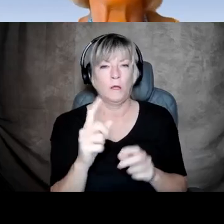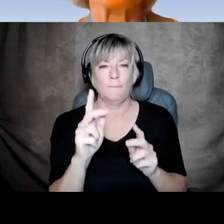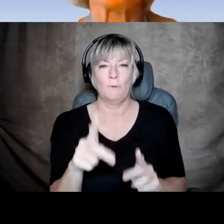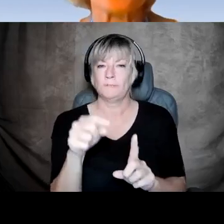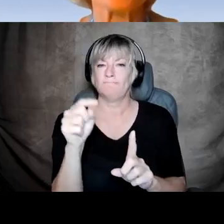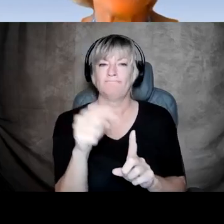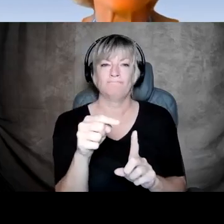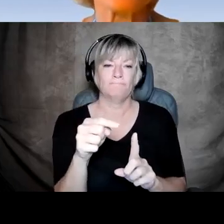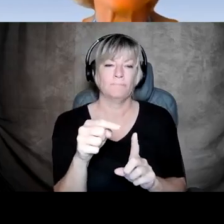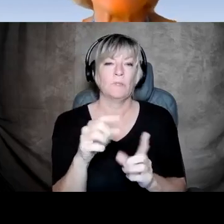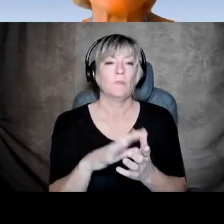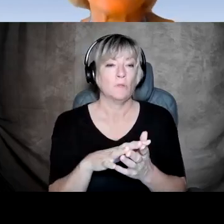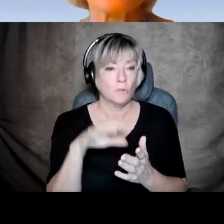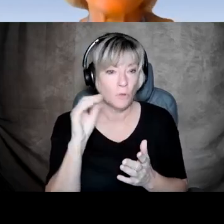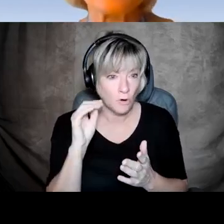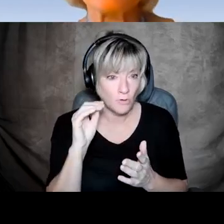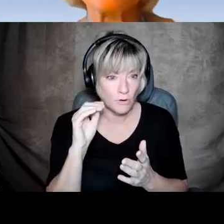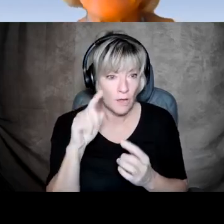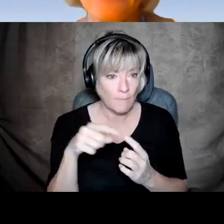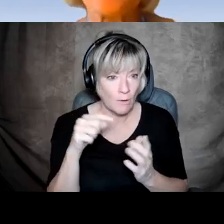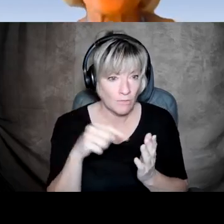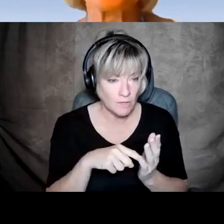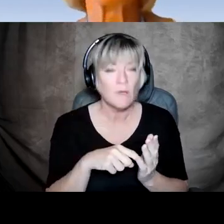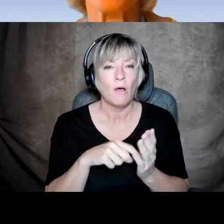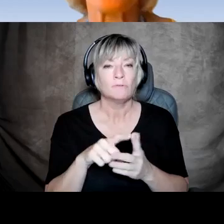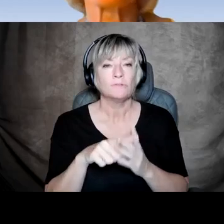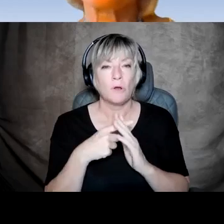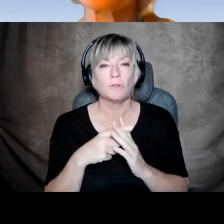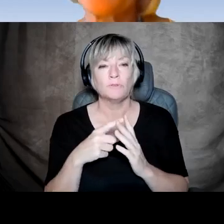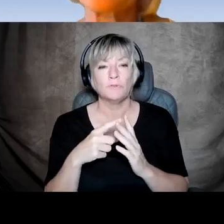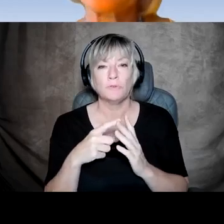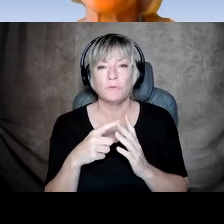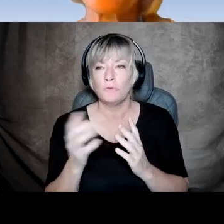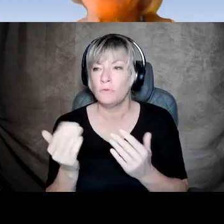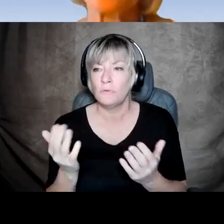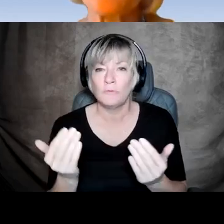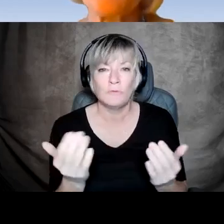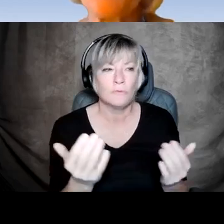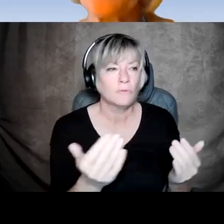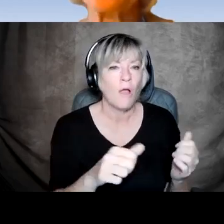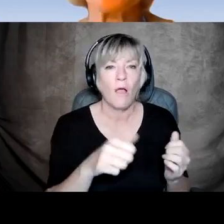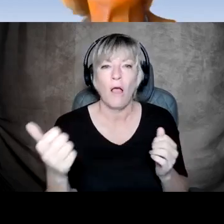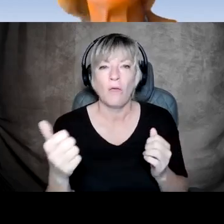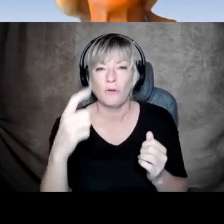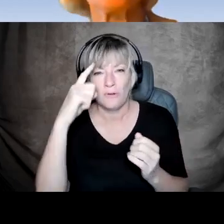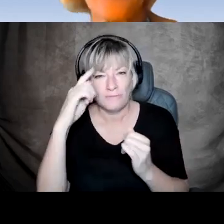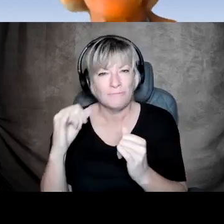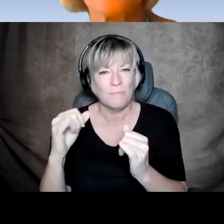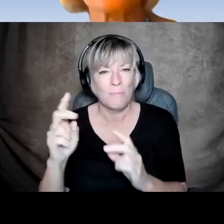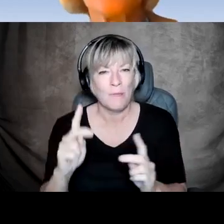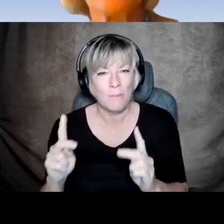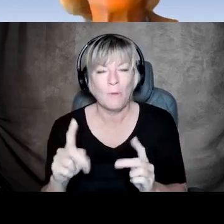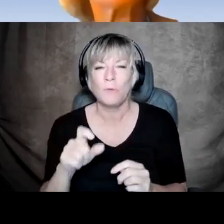that learned about this, and then they began to gather other like-minded, other passionate people. So it's about finding